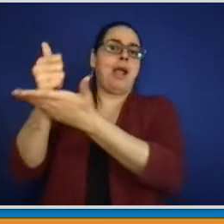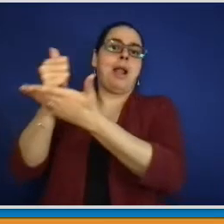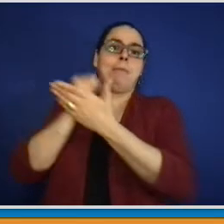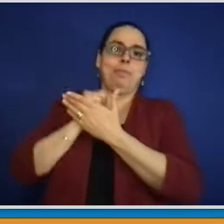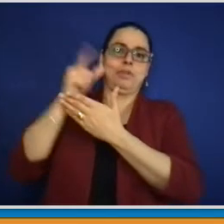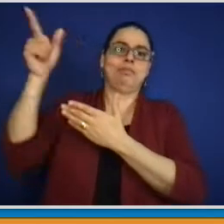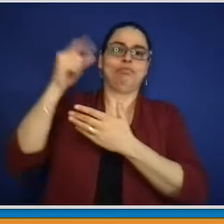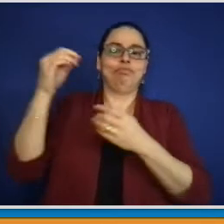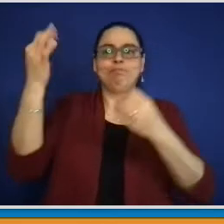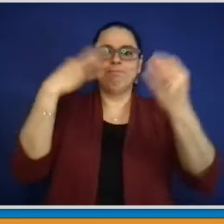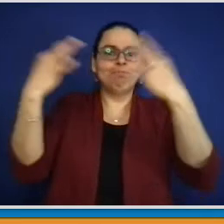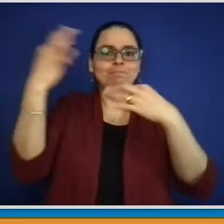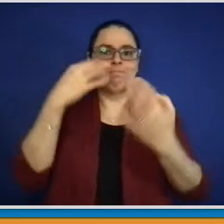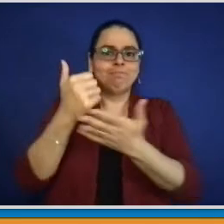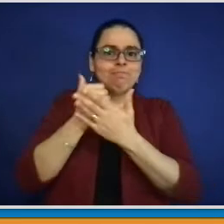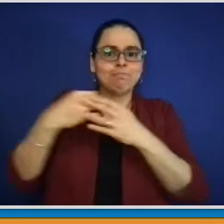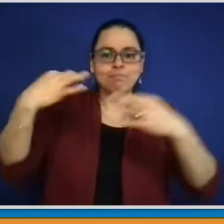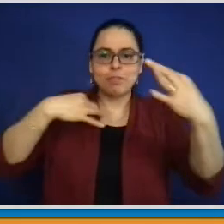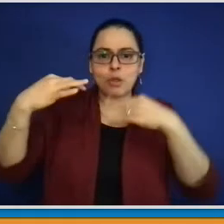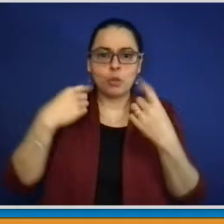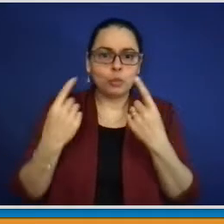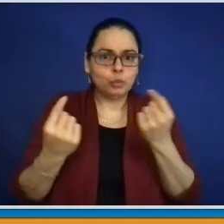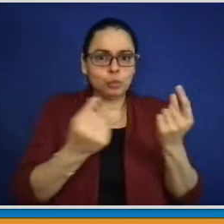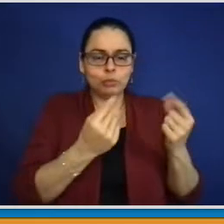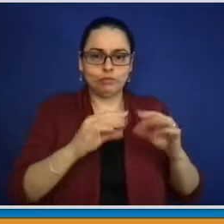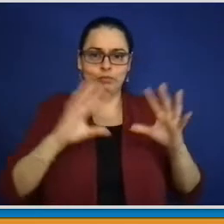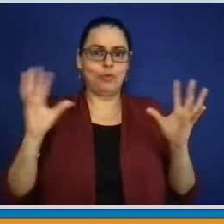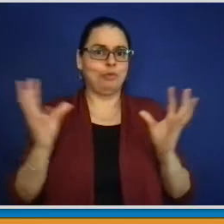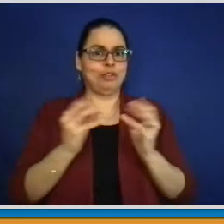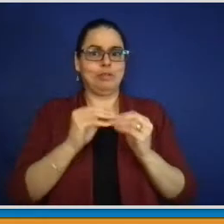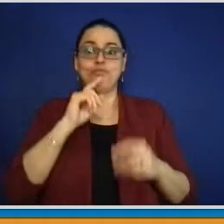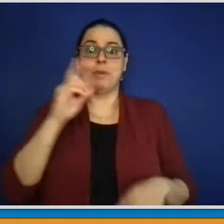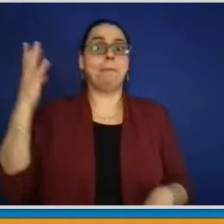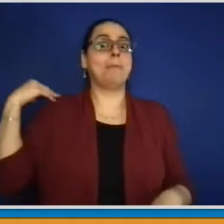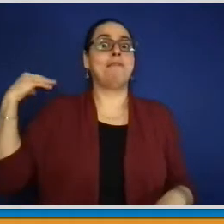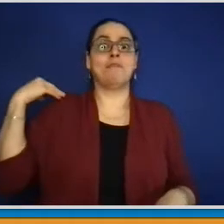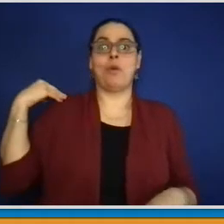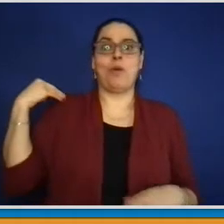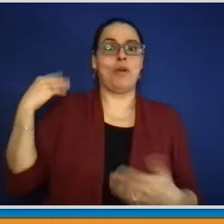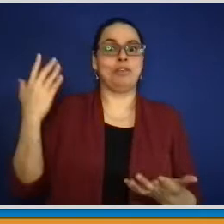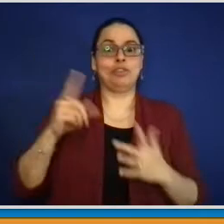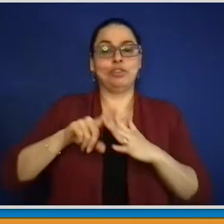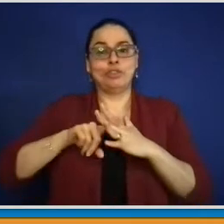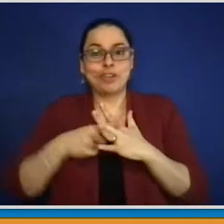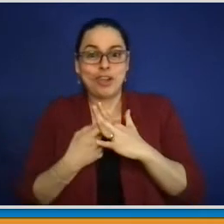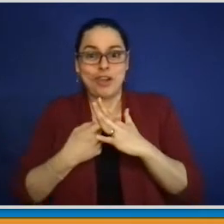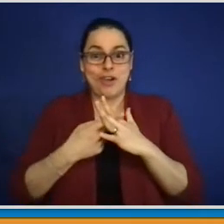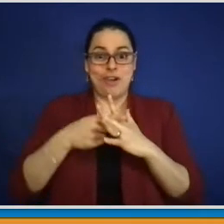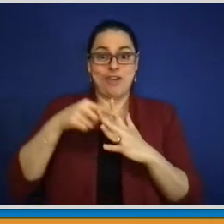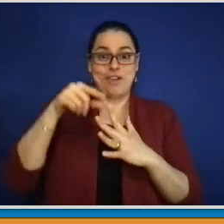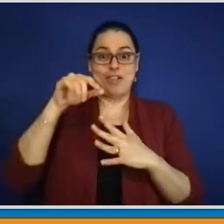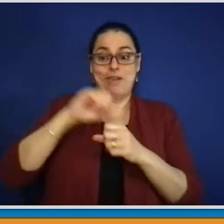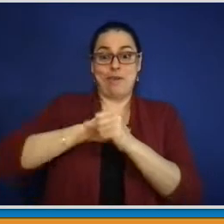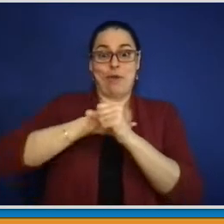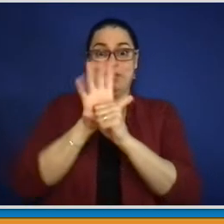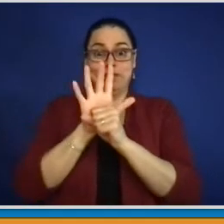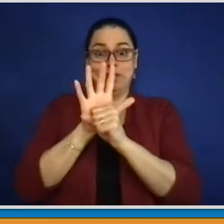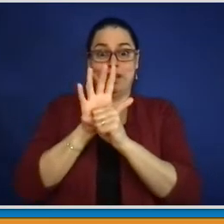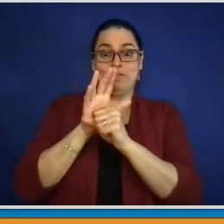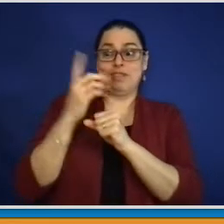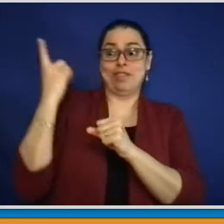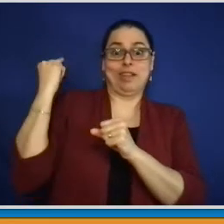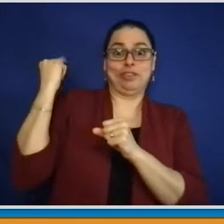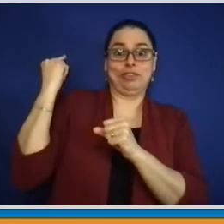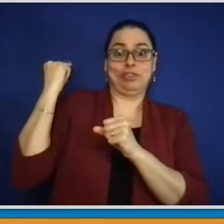we couldn't keep up with this information as fast as it was coming back out of the state at some points during